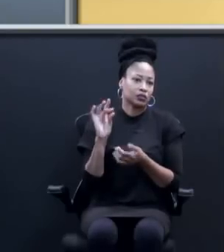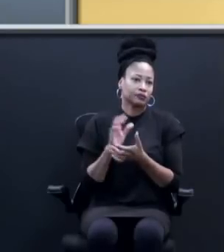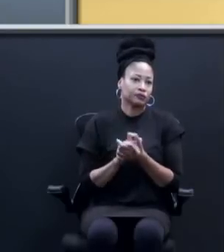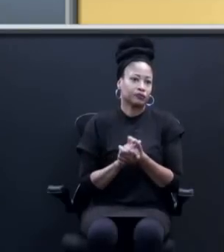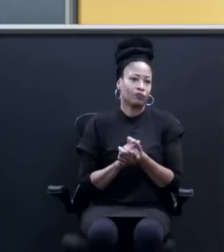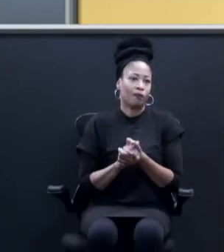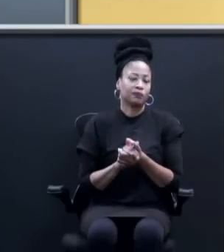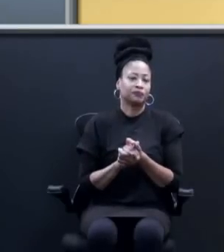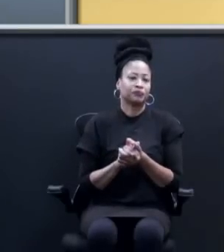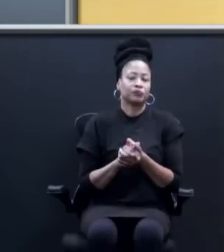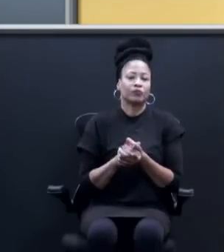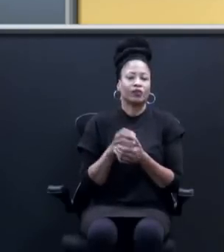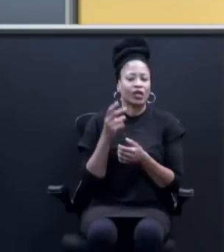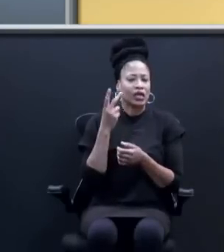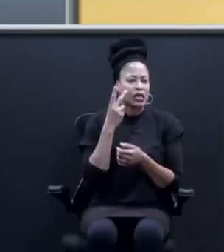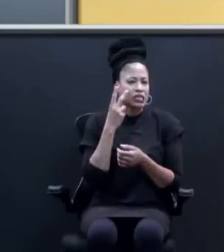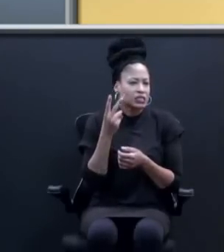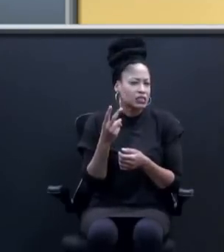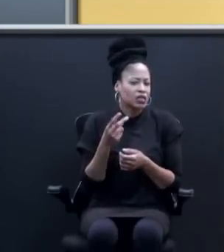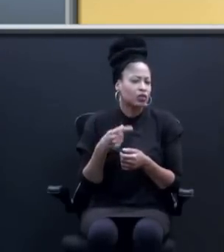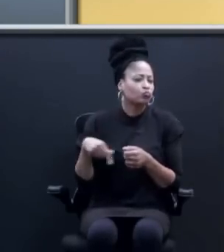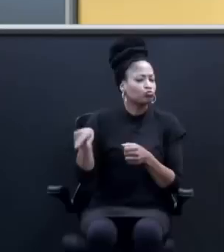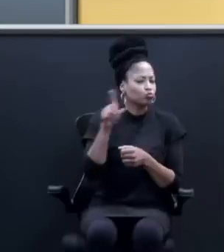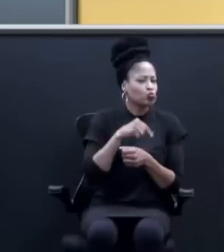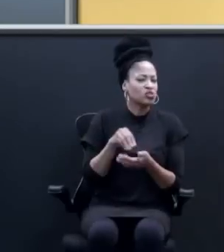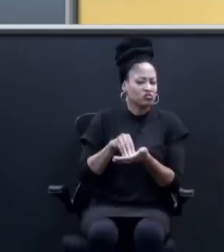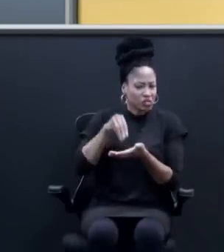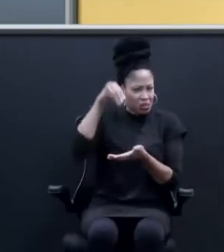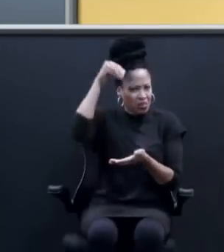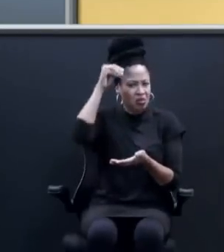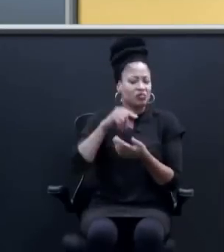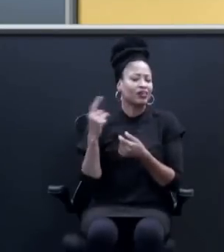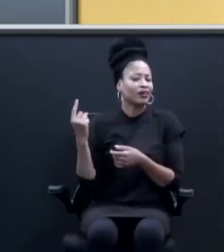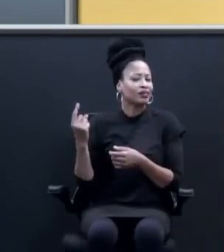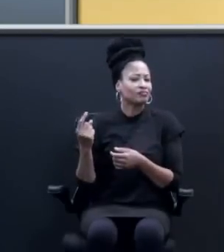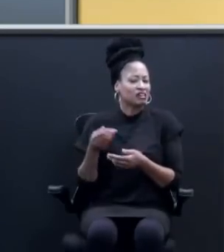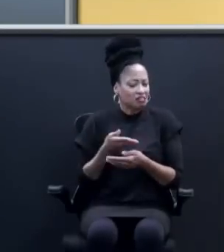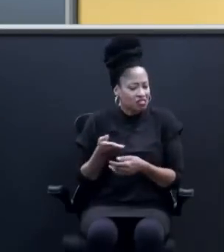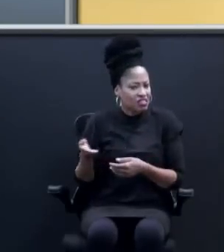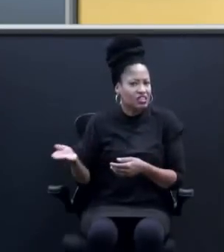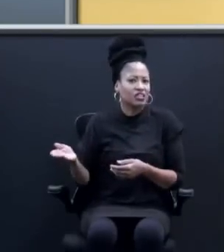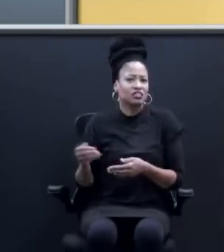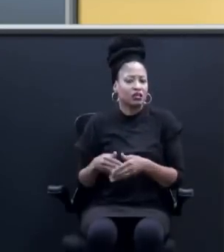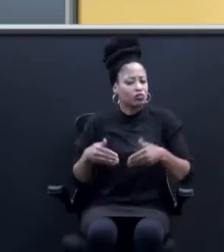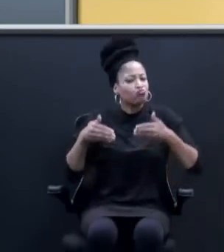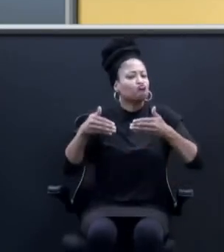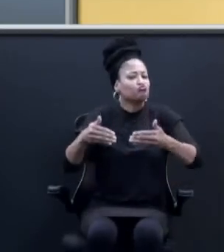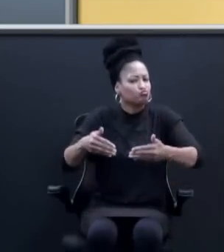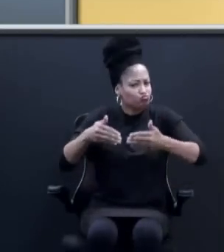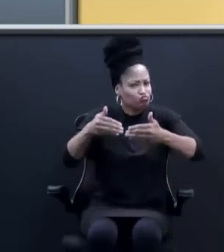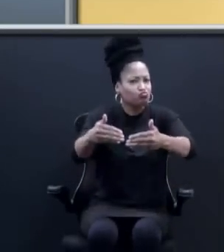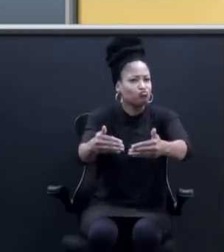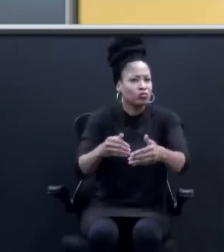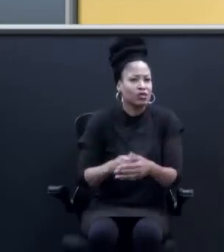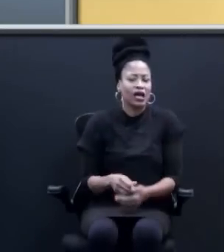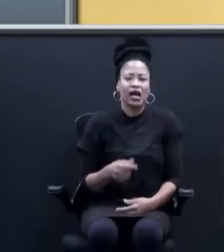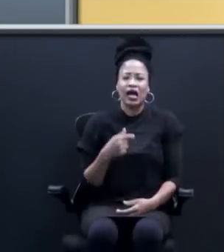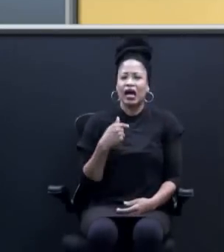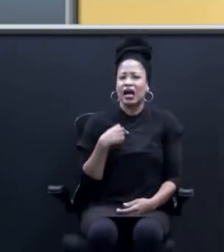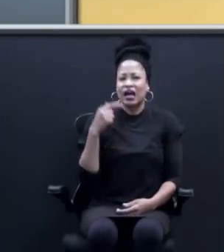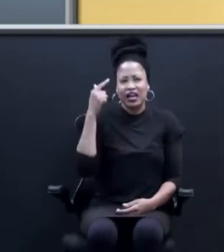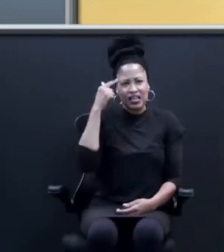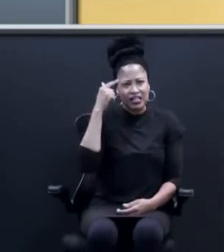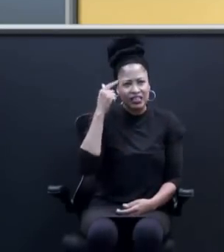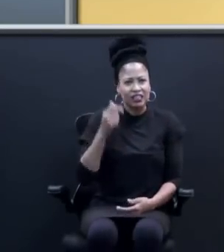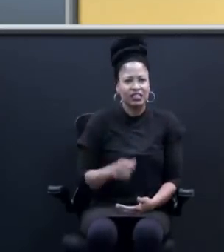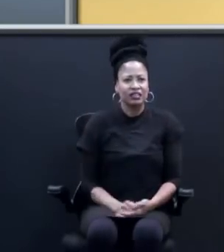23. See, we learn stuff as we go along, sisters and brothers. I used to think tomorrow after the Sabbath day, Pentecost represented the day that Jesus came. I